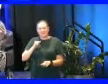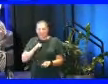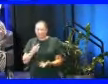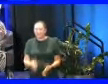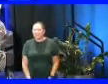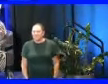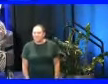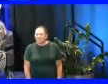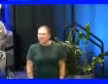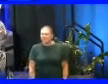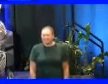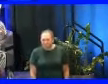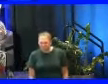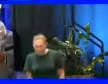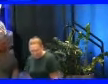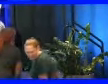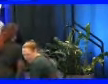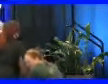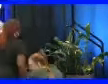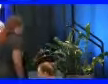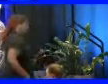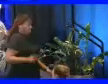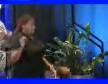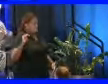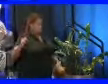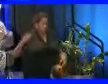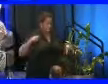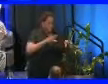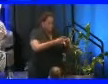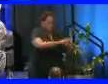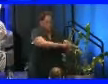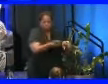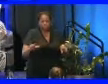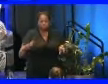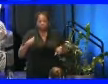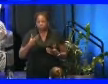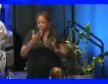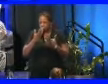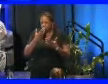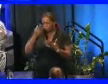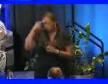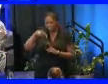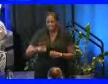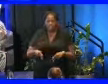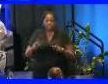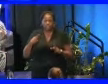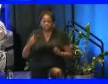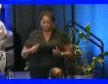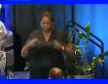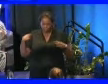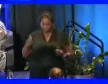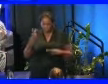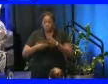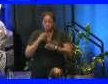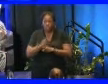exercise still. And the toilet has rails. So I was just so grateful and thankful for this. I've been in this apartment for 2